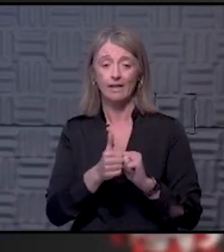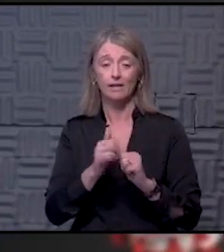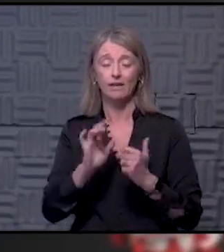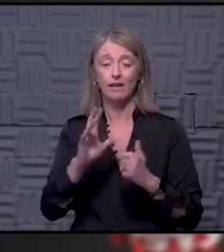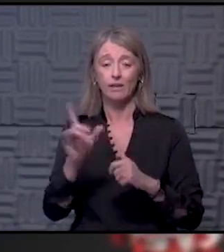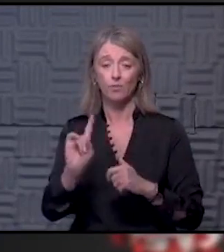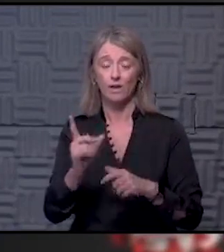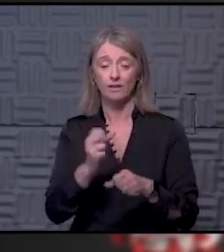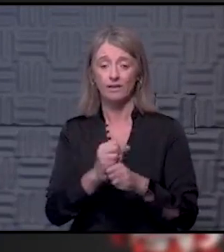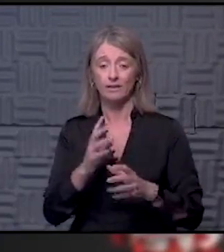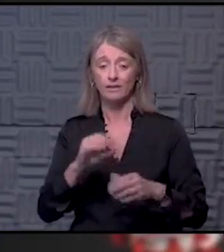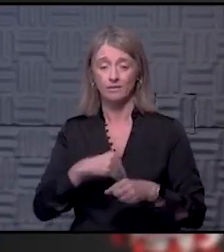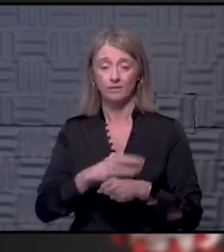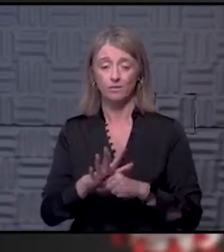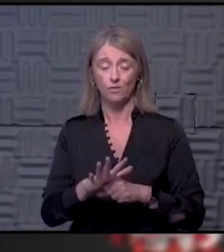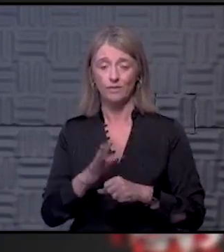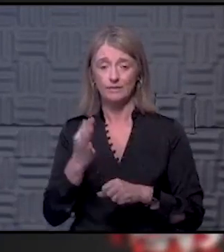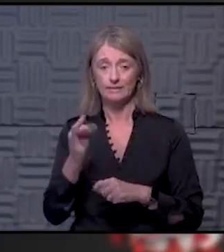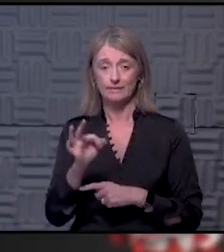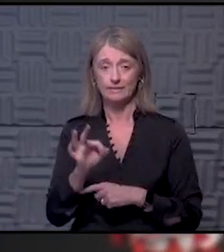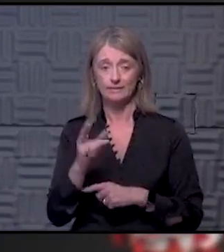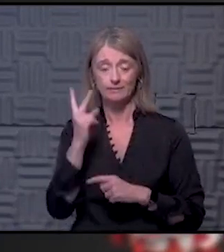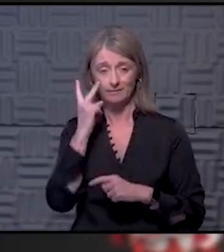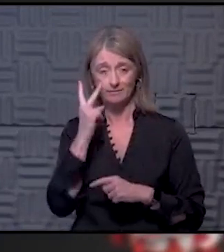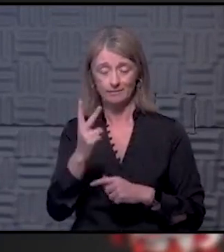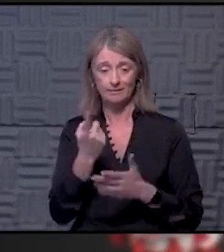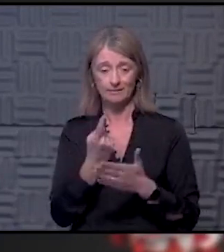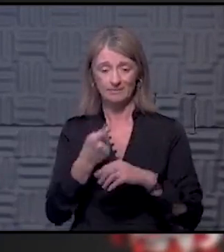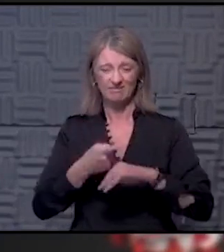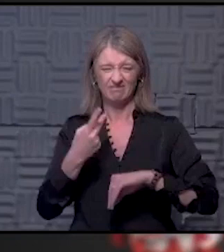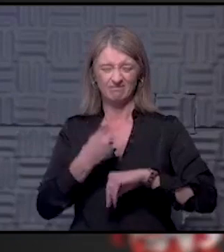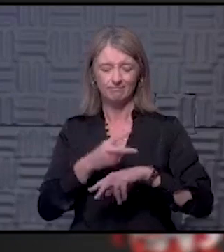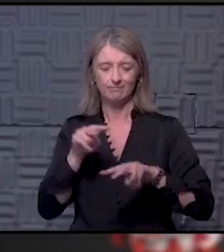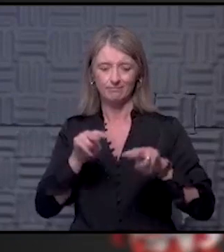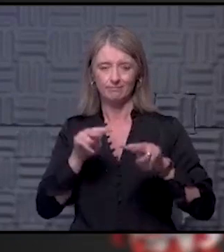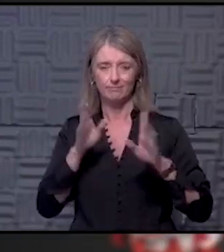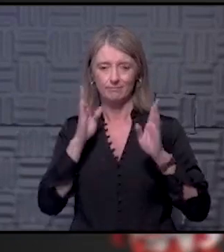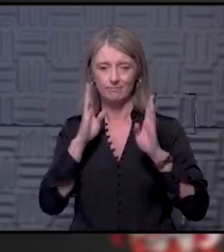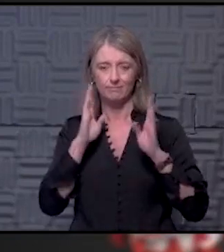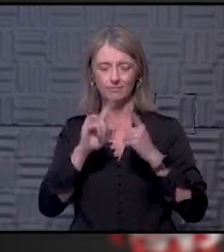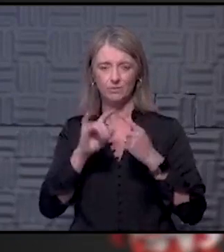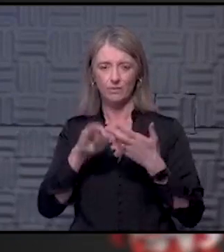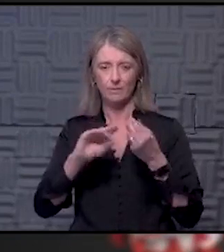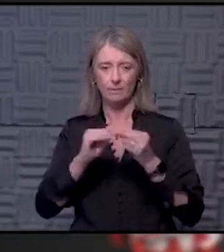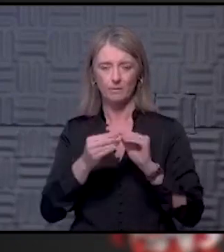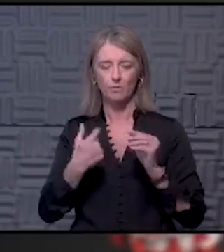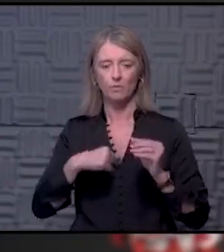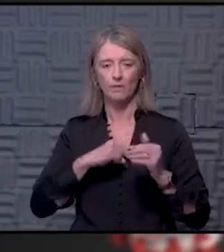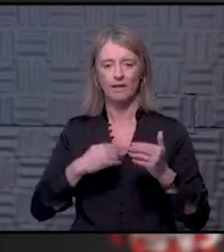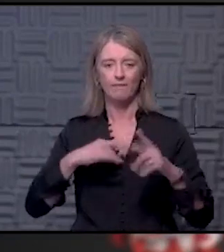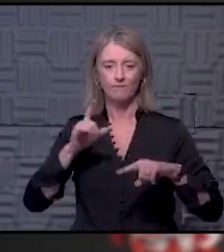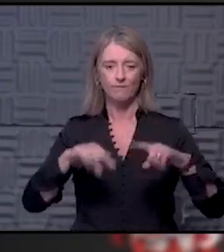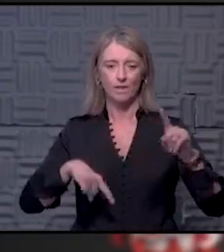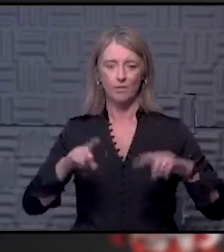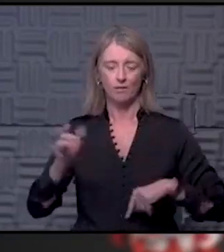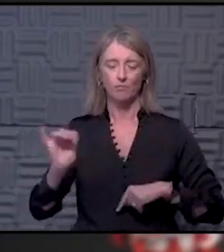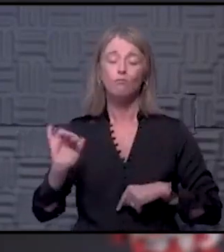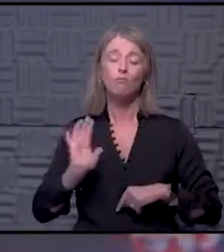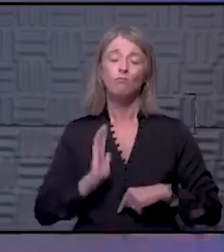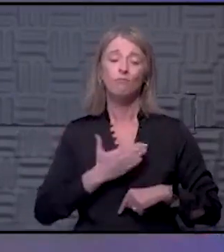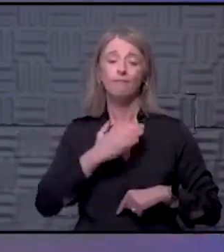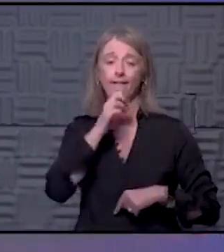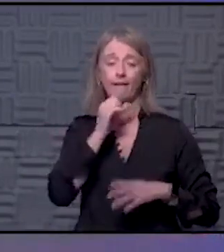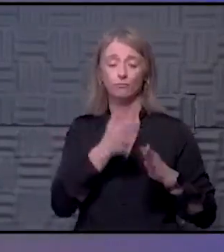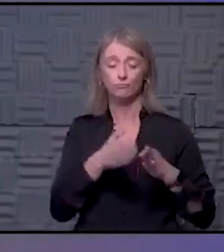COVID-19? So I looked at this over the course of the last few days. I've been paying attention to this. So we have quite a bit of variability right now in our